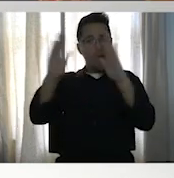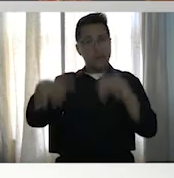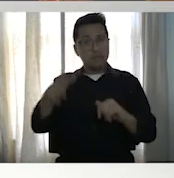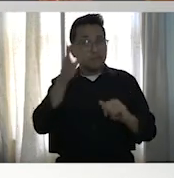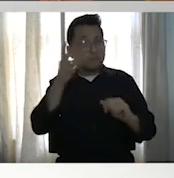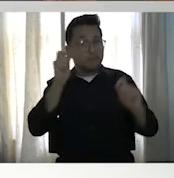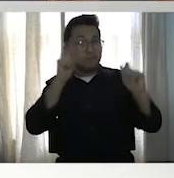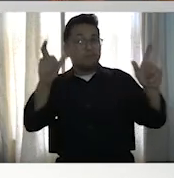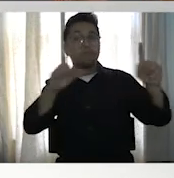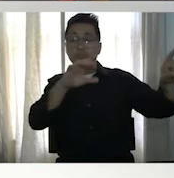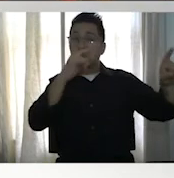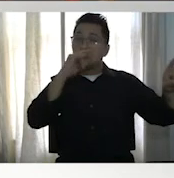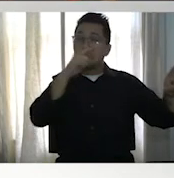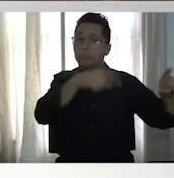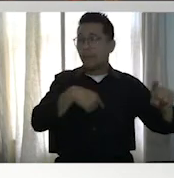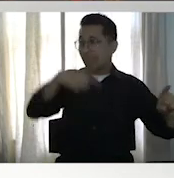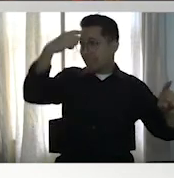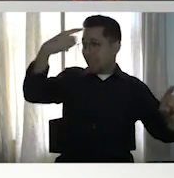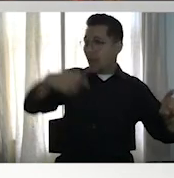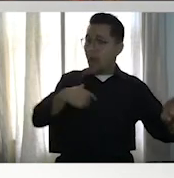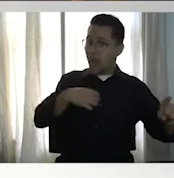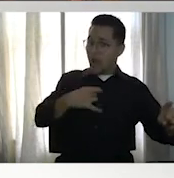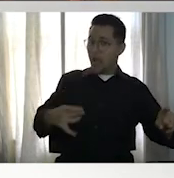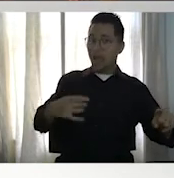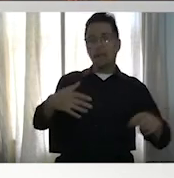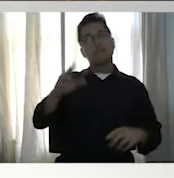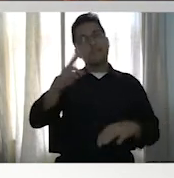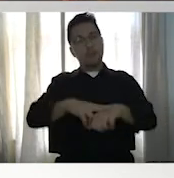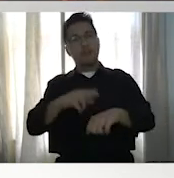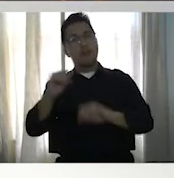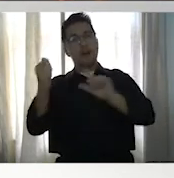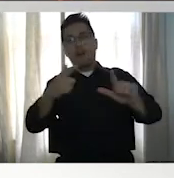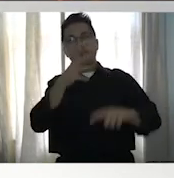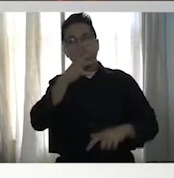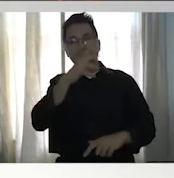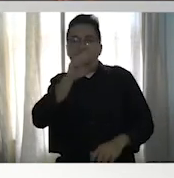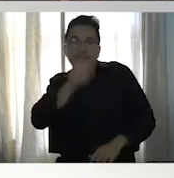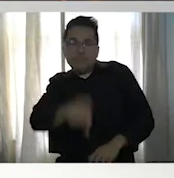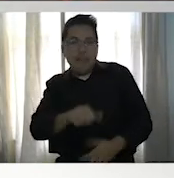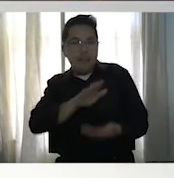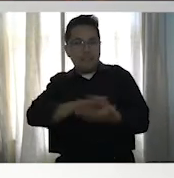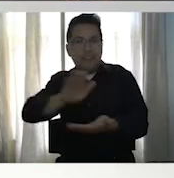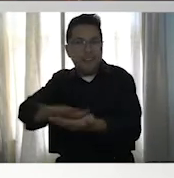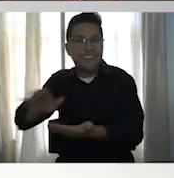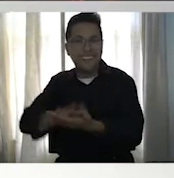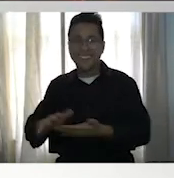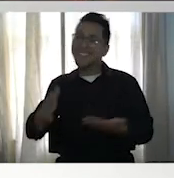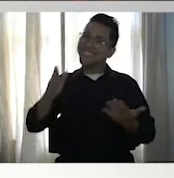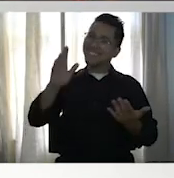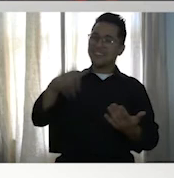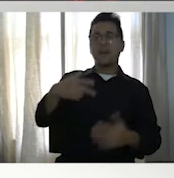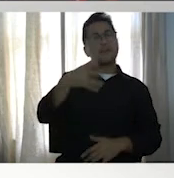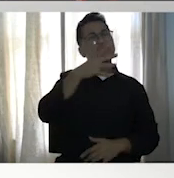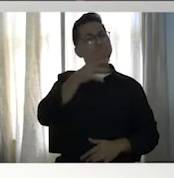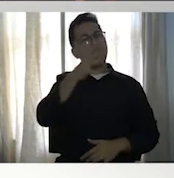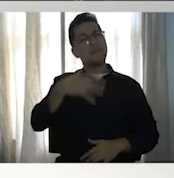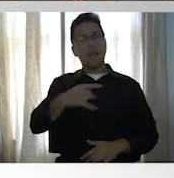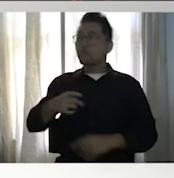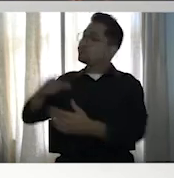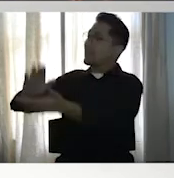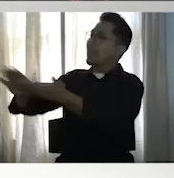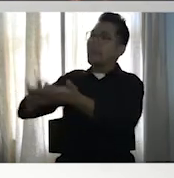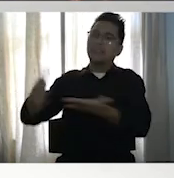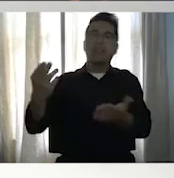your kids think you like to do. Of course, all moms love to clean. That was something, what does mom like to clean?